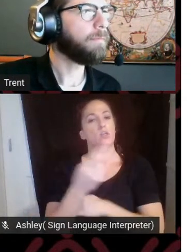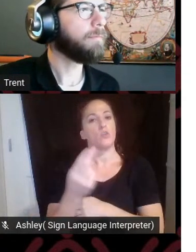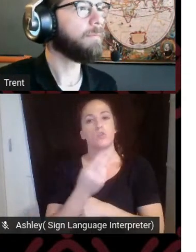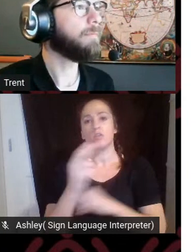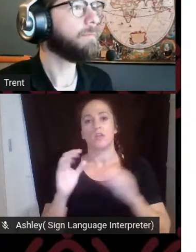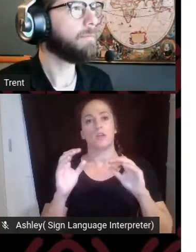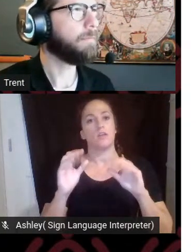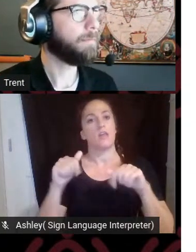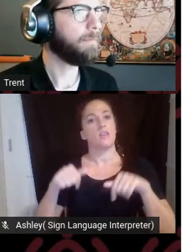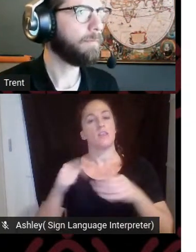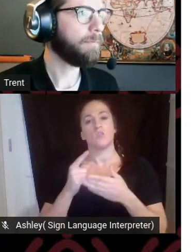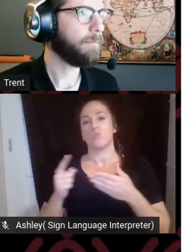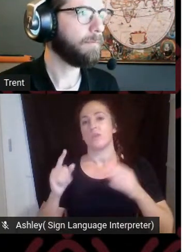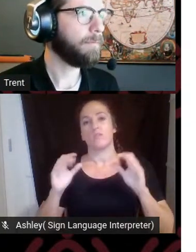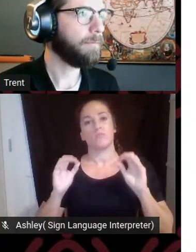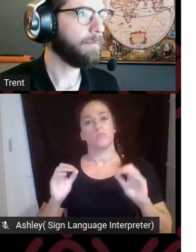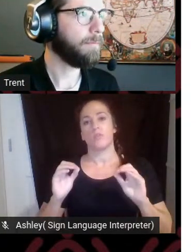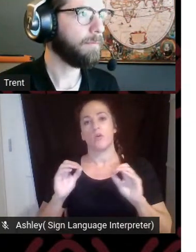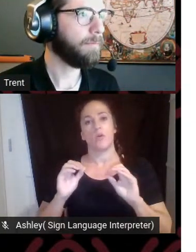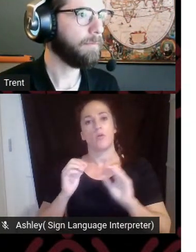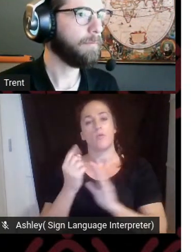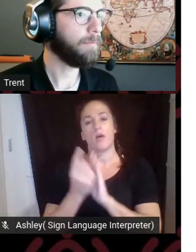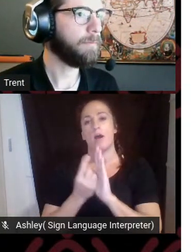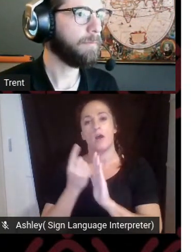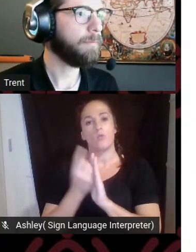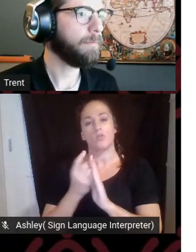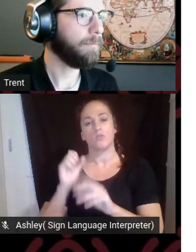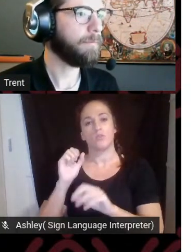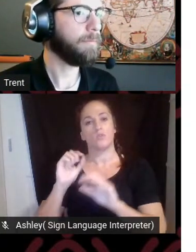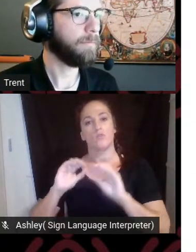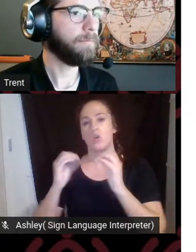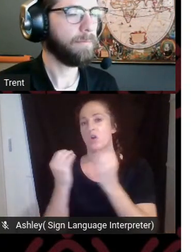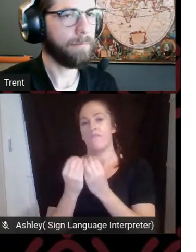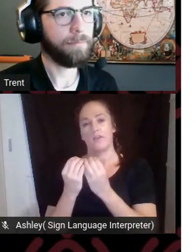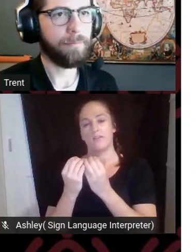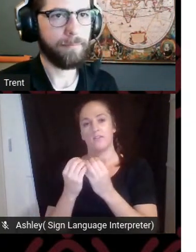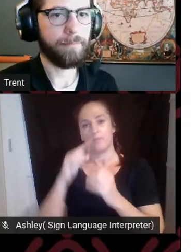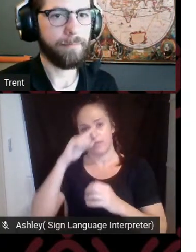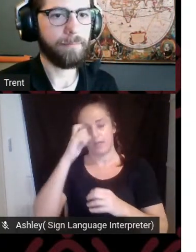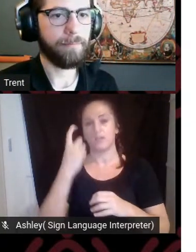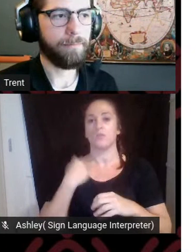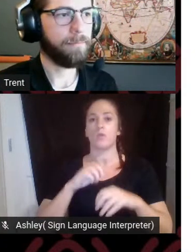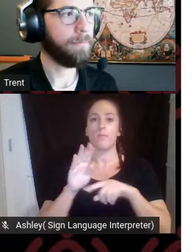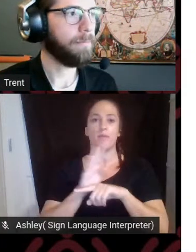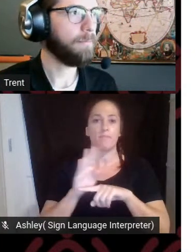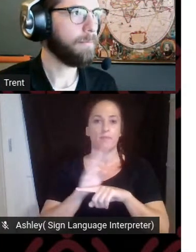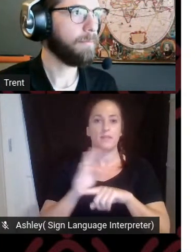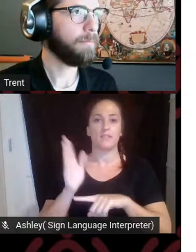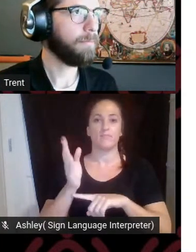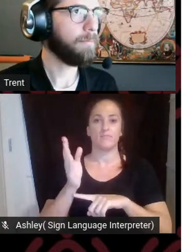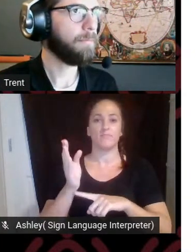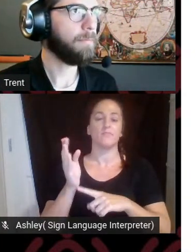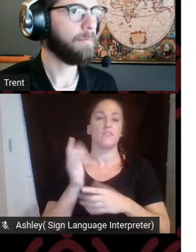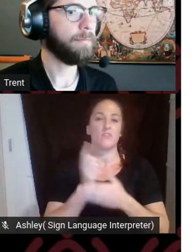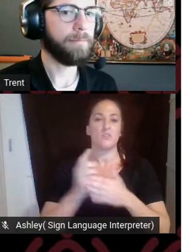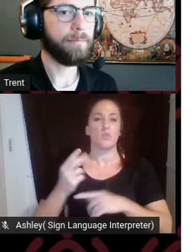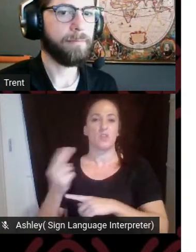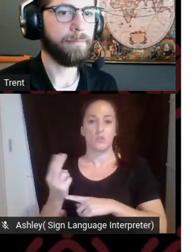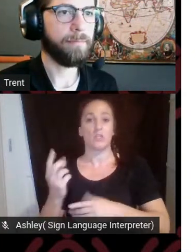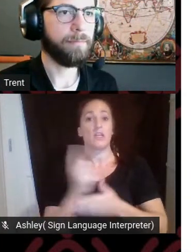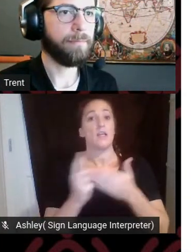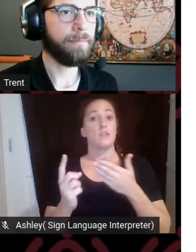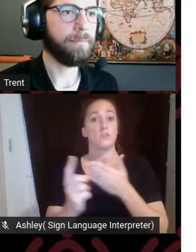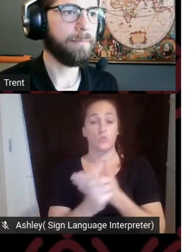hours this Thursday because we do have our live streams going on all day Thursday. But our next office hours will be next week, and we're moving them